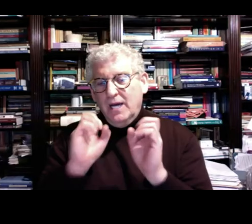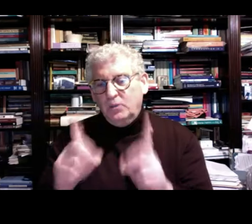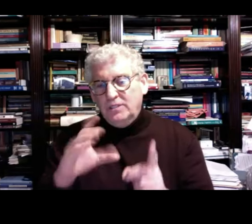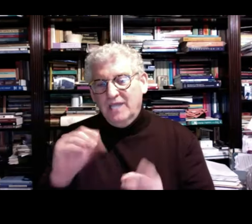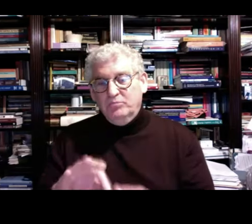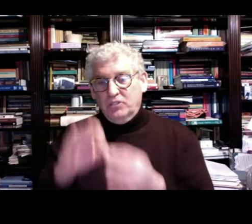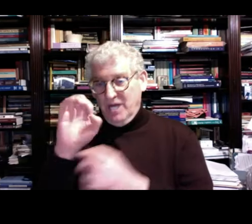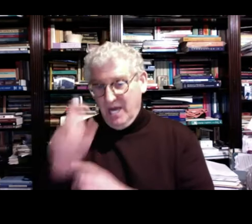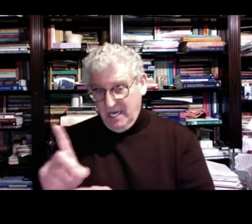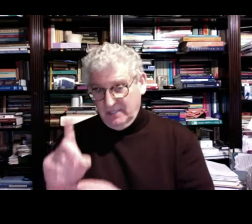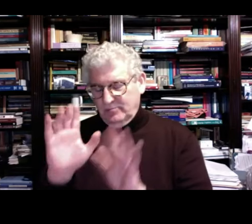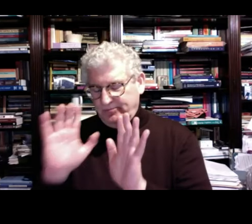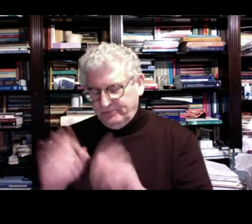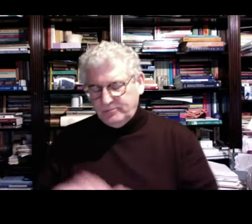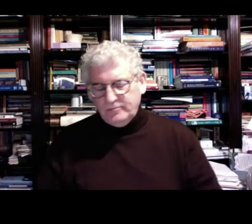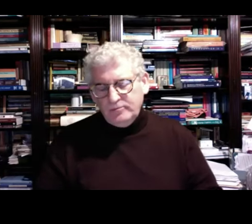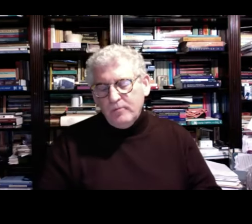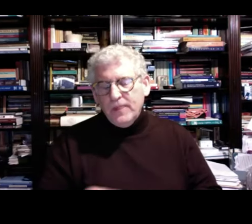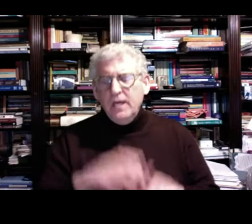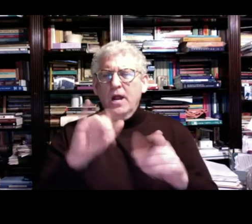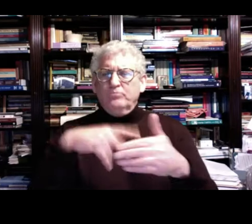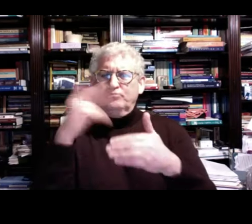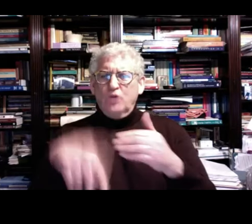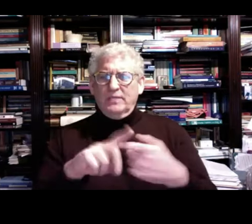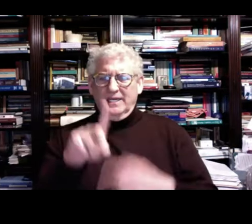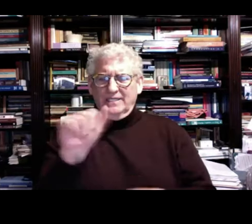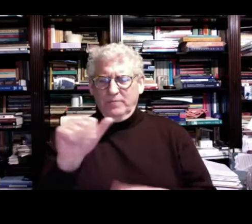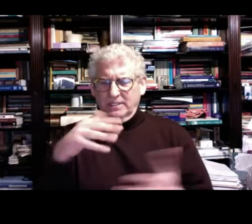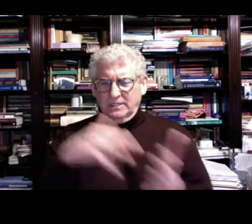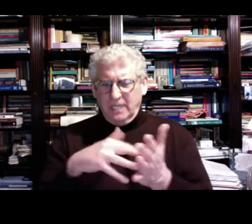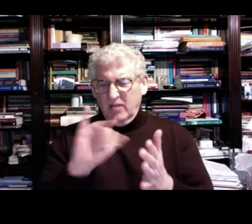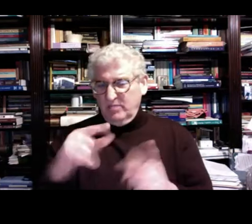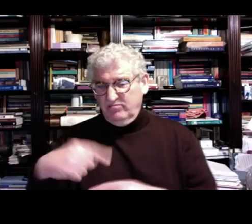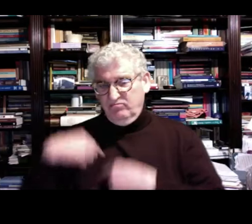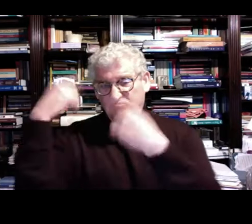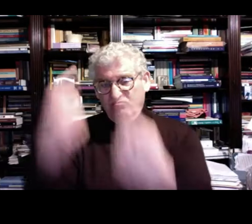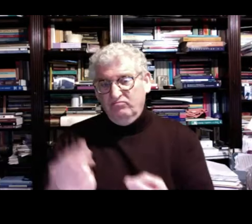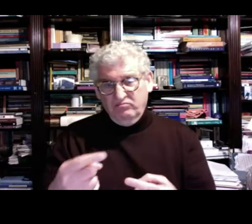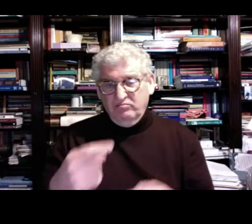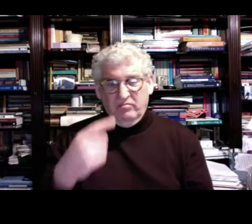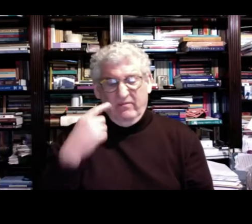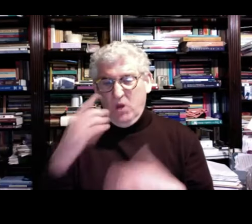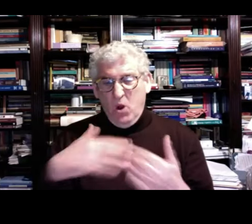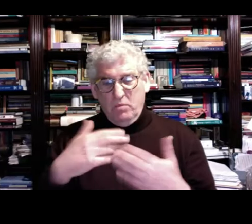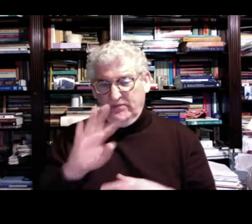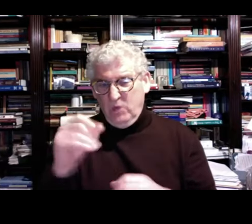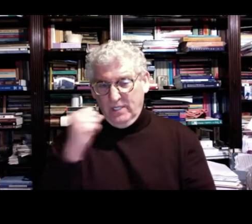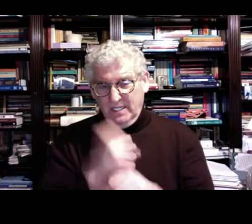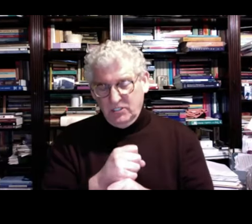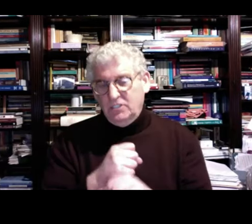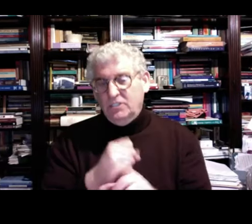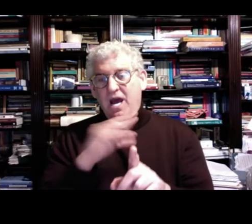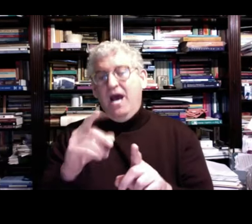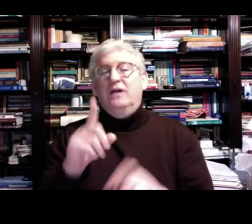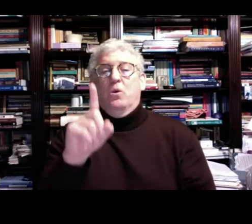communication, psychology, social work, education, special education, and so forth, how these students are carrying on the legacy as well. So the Disability Studies minor has been